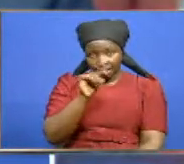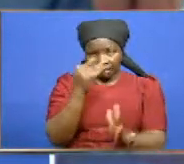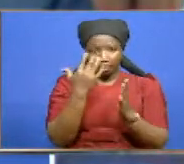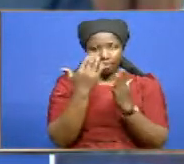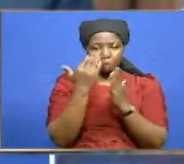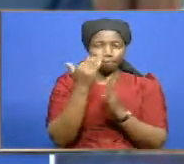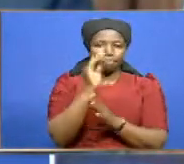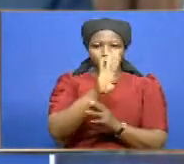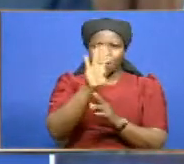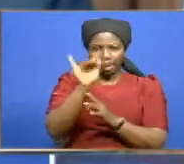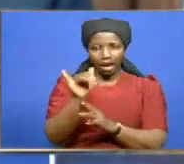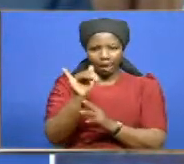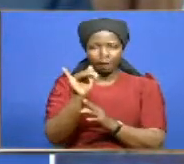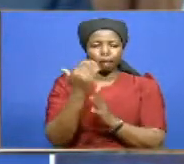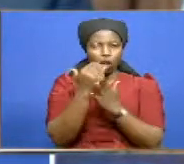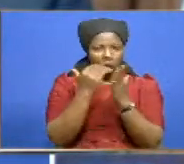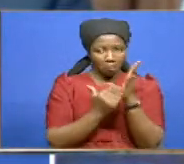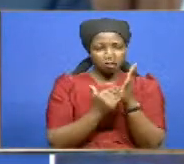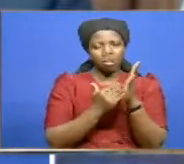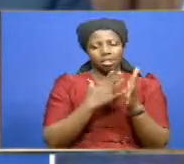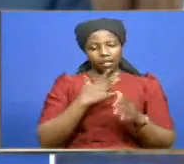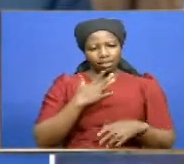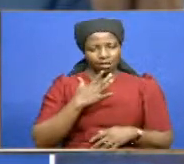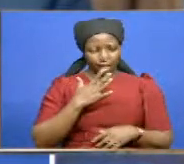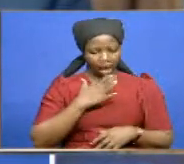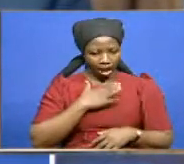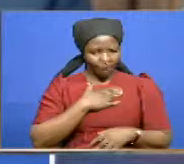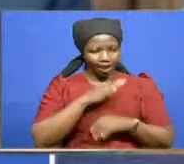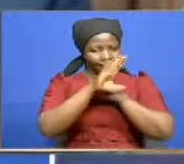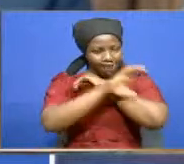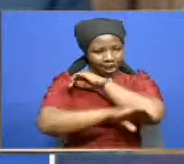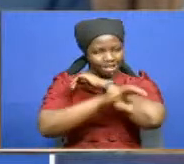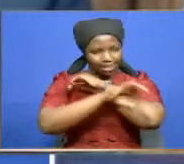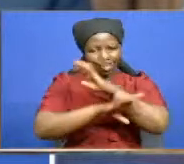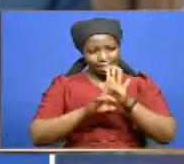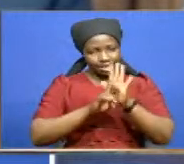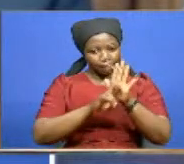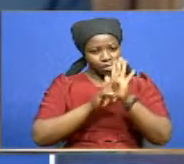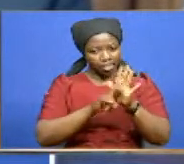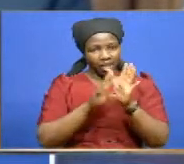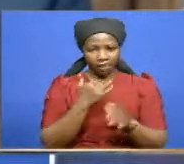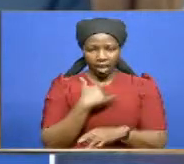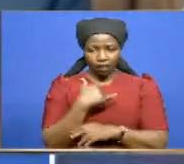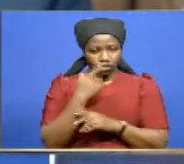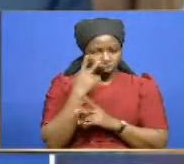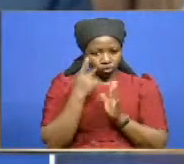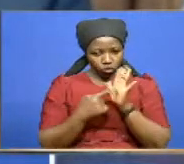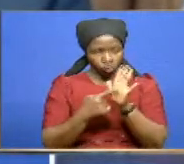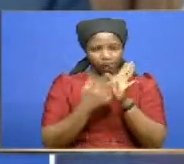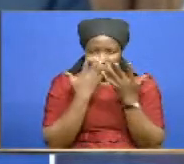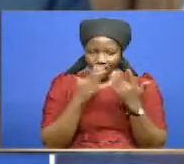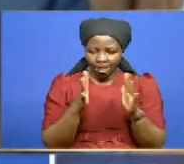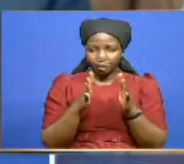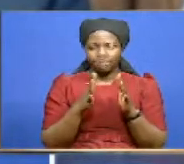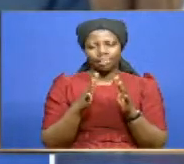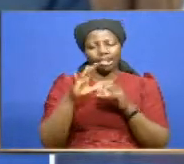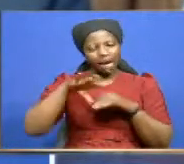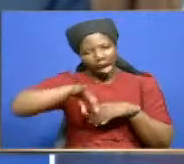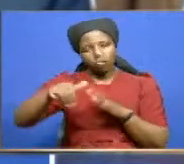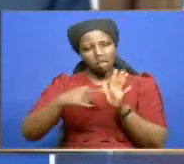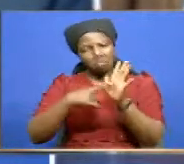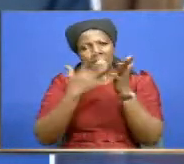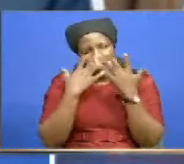initiative. As our country representatives have shown, now is a moment for all Kenyans to